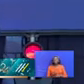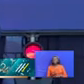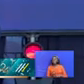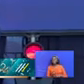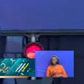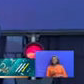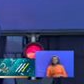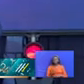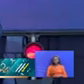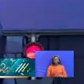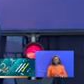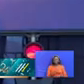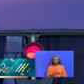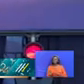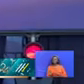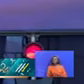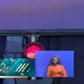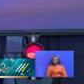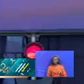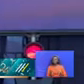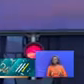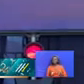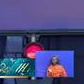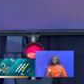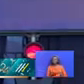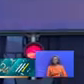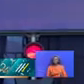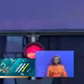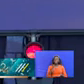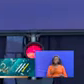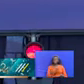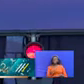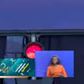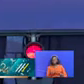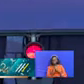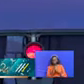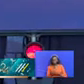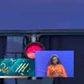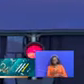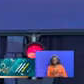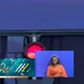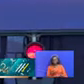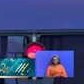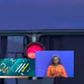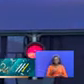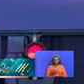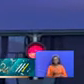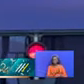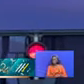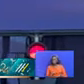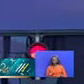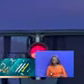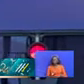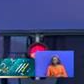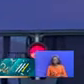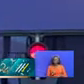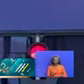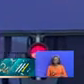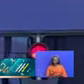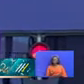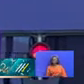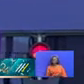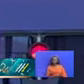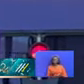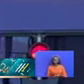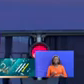move and here we can raise a worship and the spirit of God will move the spirit